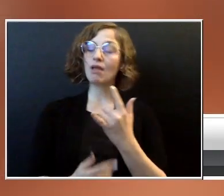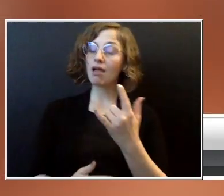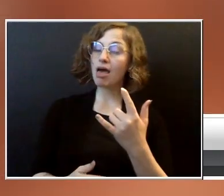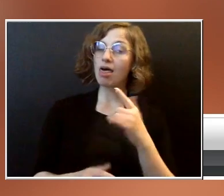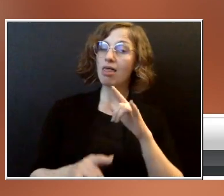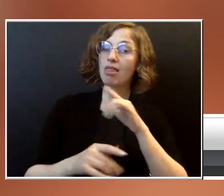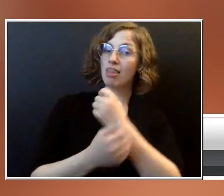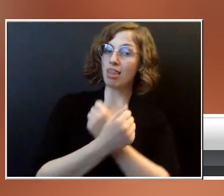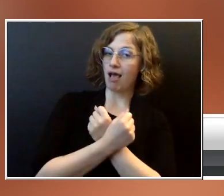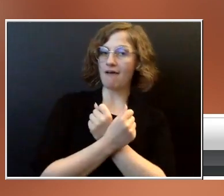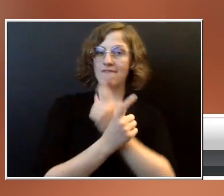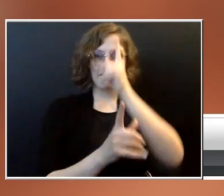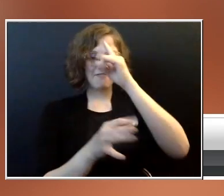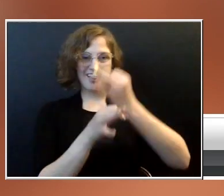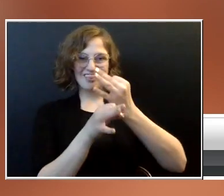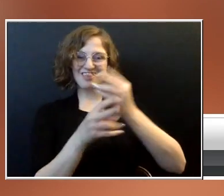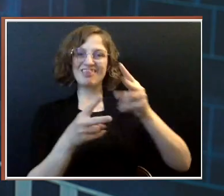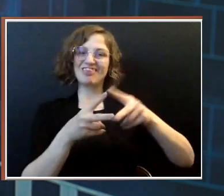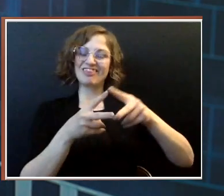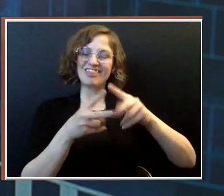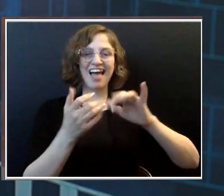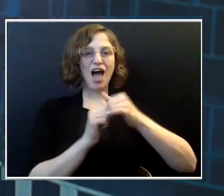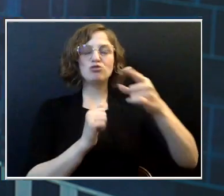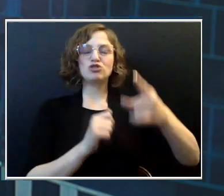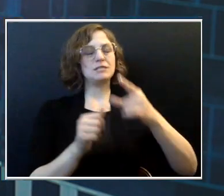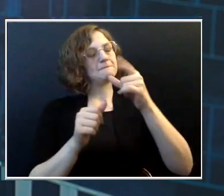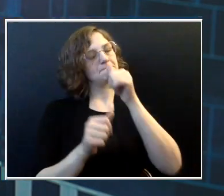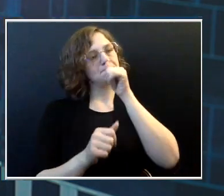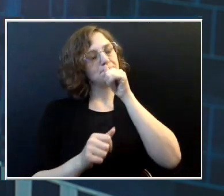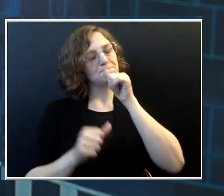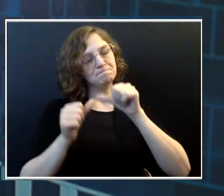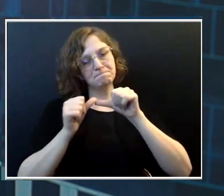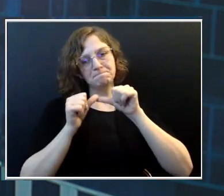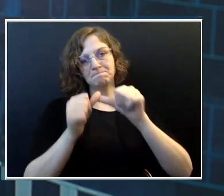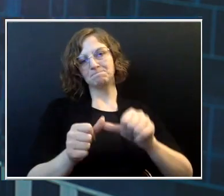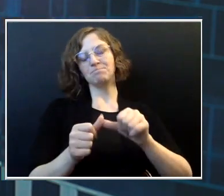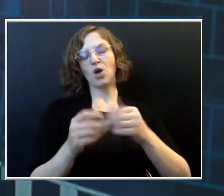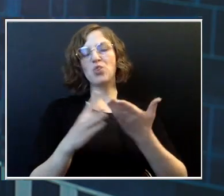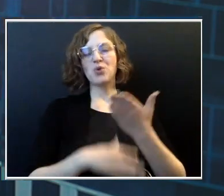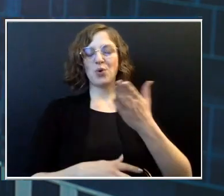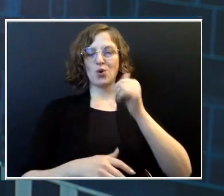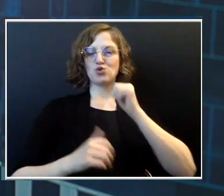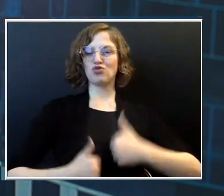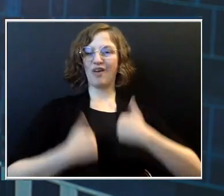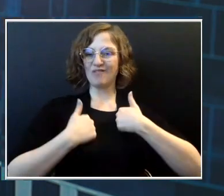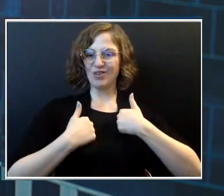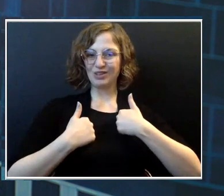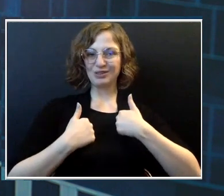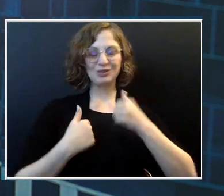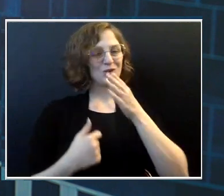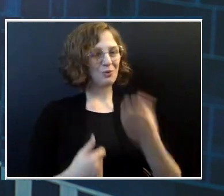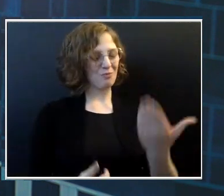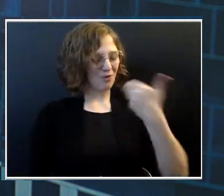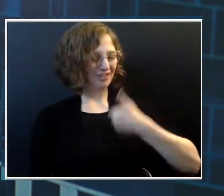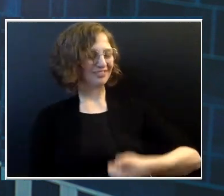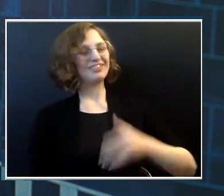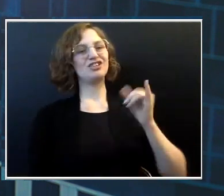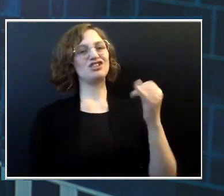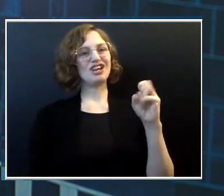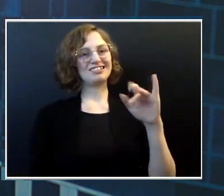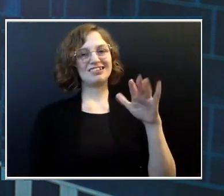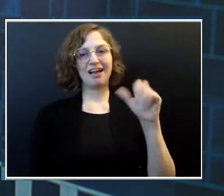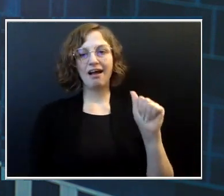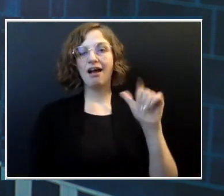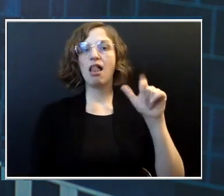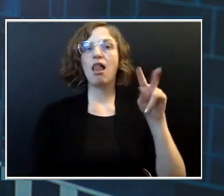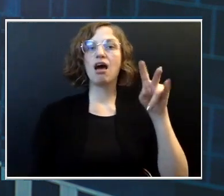stayed grounded on the path to survivorship. Good morning, I'm Jessica Lovell, and welcome to the Morning Medical Update. Faith and science